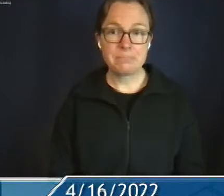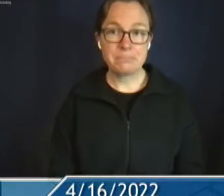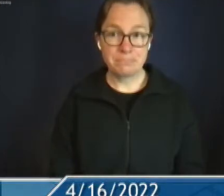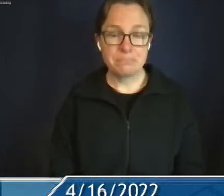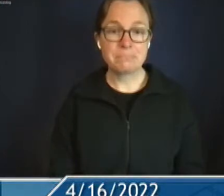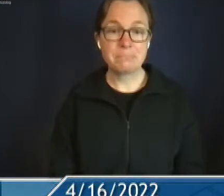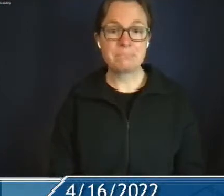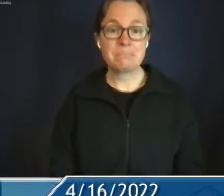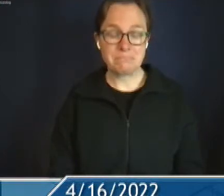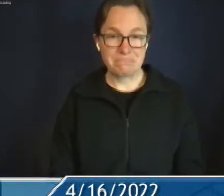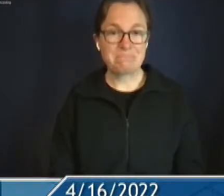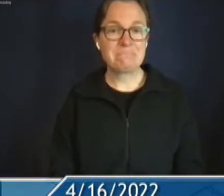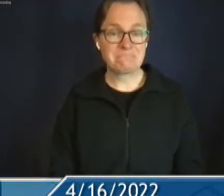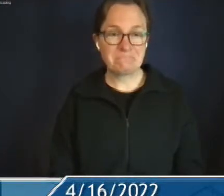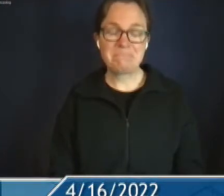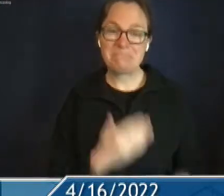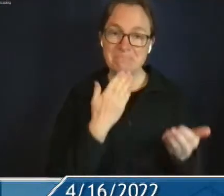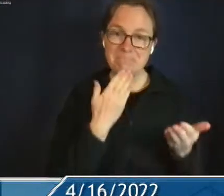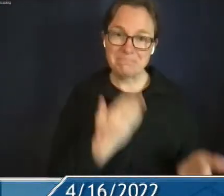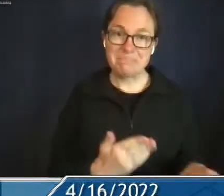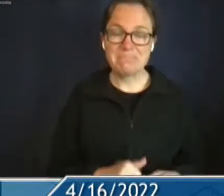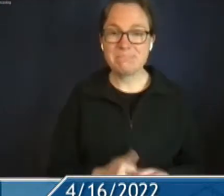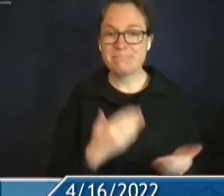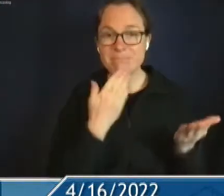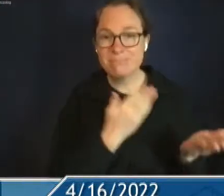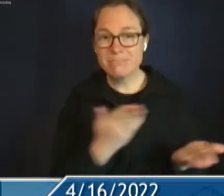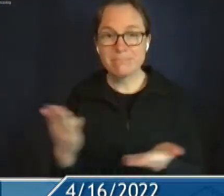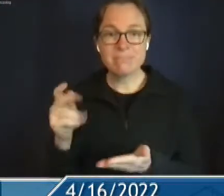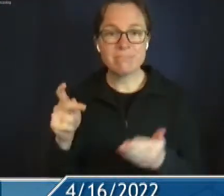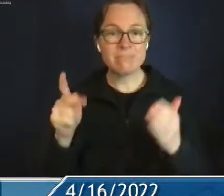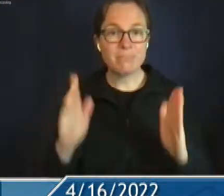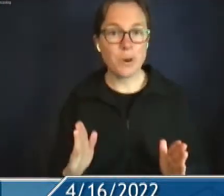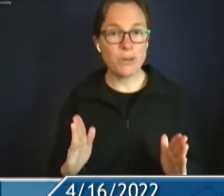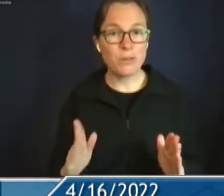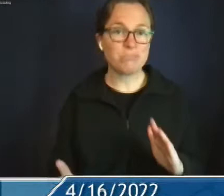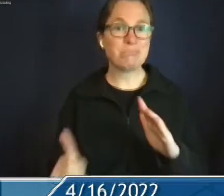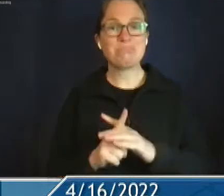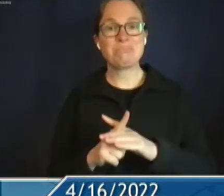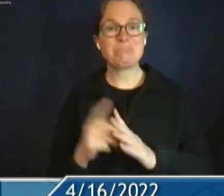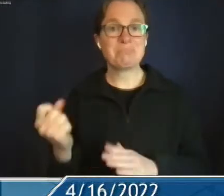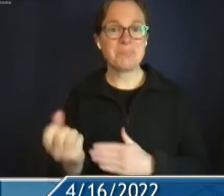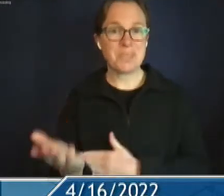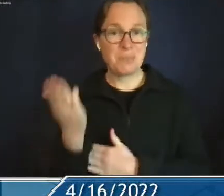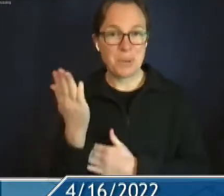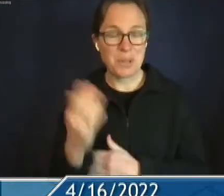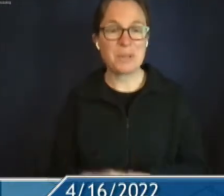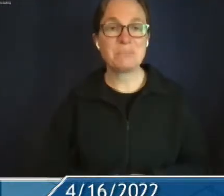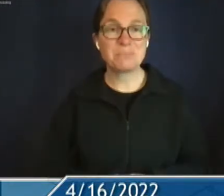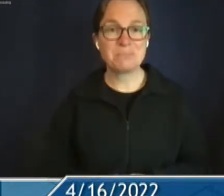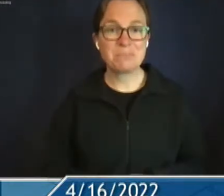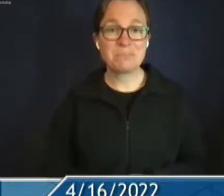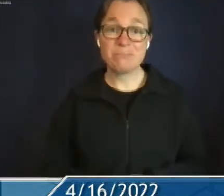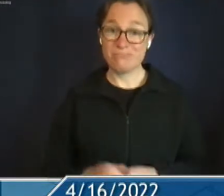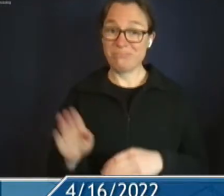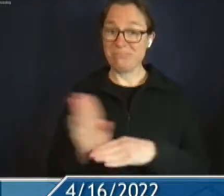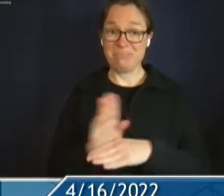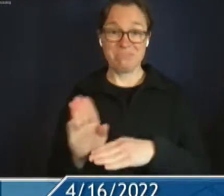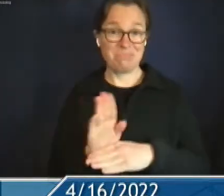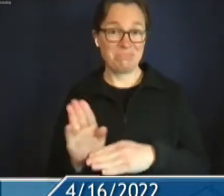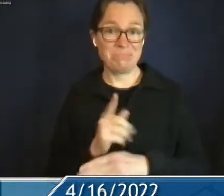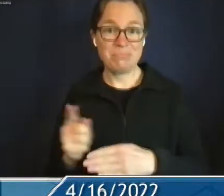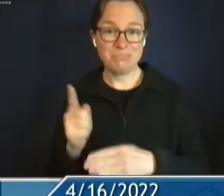Thank you, Jen. And thank you, Portlanders, for showing up on a Saturday morning on a pretty busy weekend,